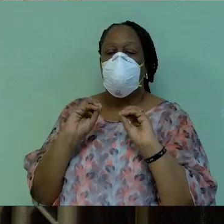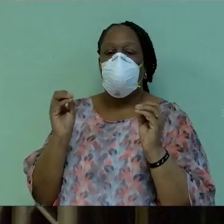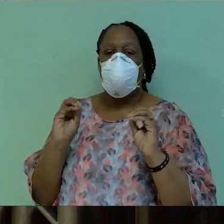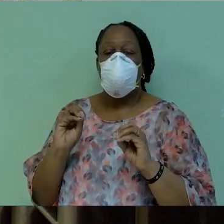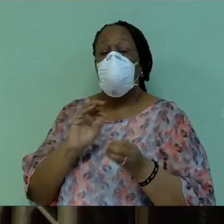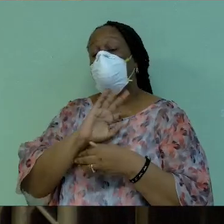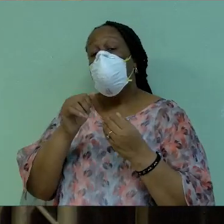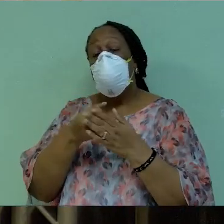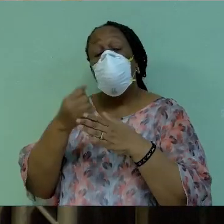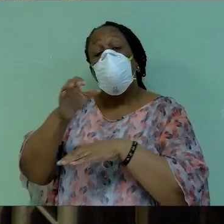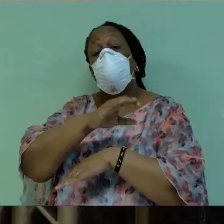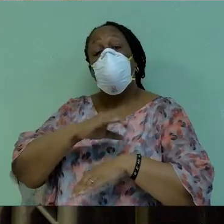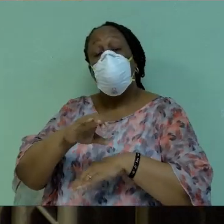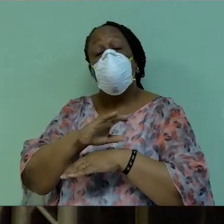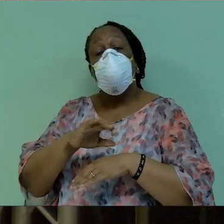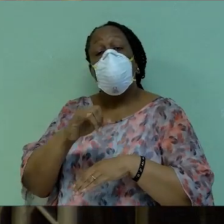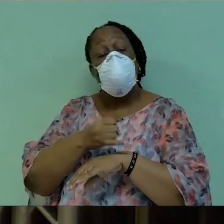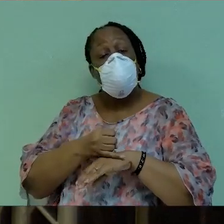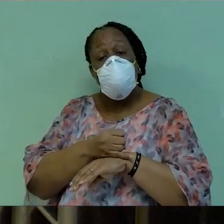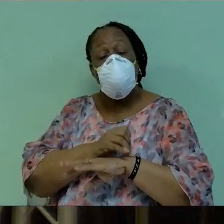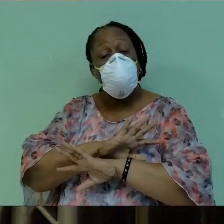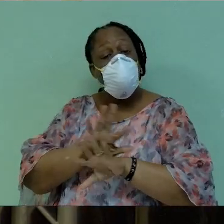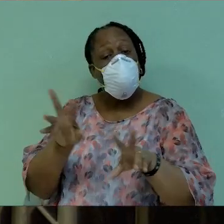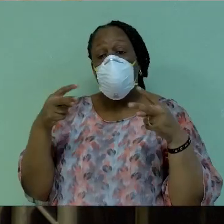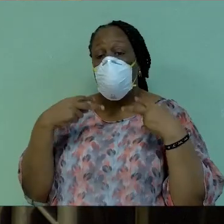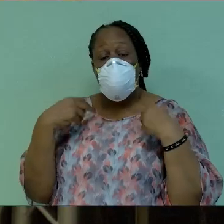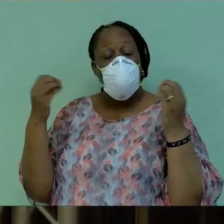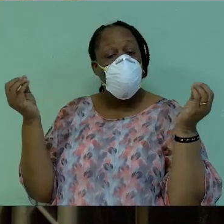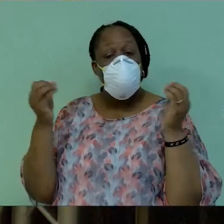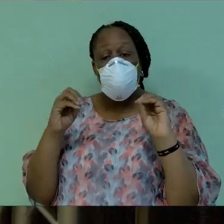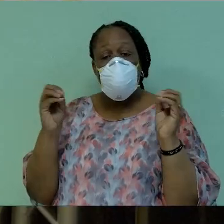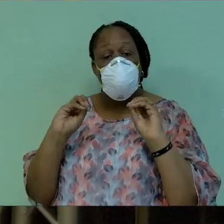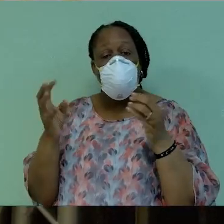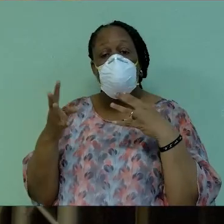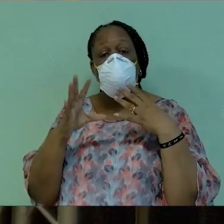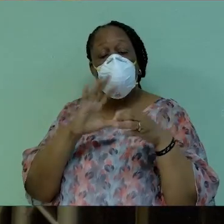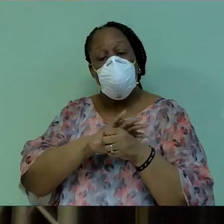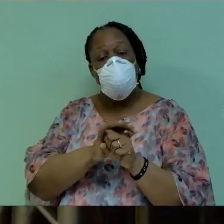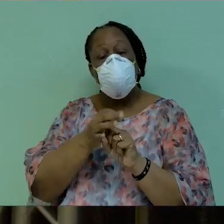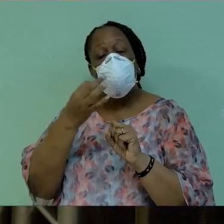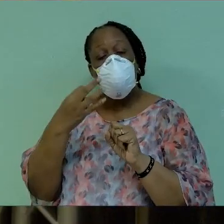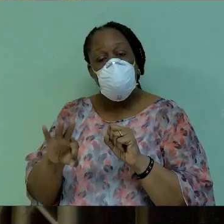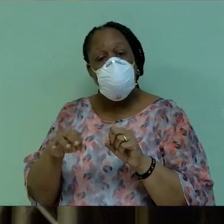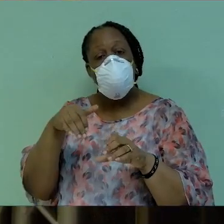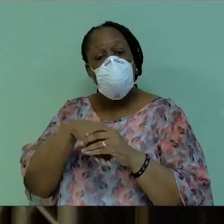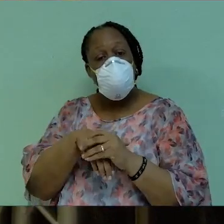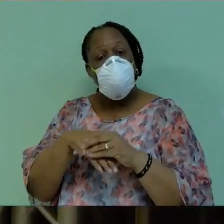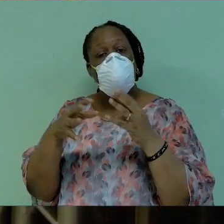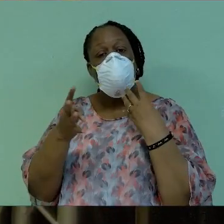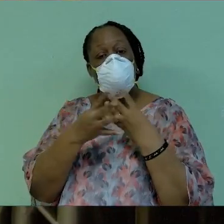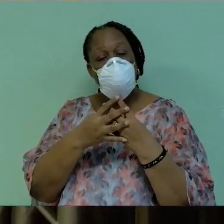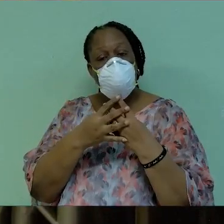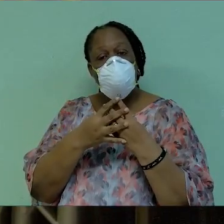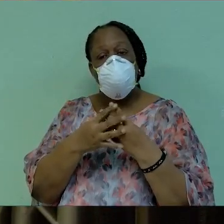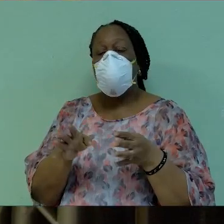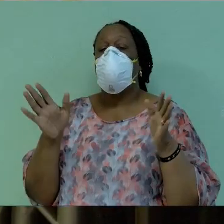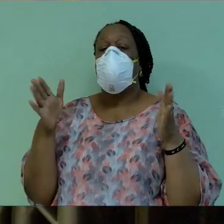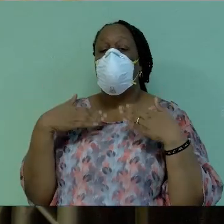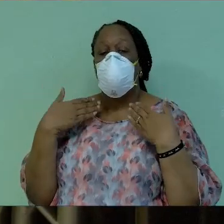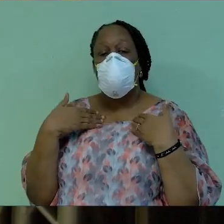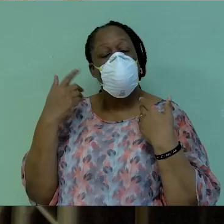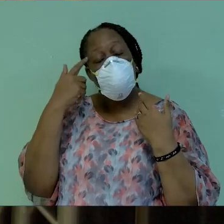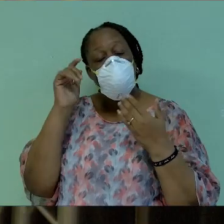COVID-19 cases, and so we are trying our best at Her Majesty's Prison. I want to commend my staff there at Her Majesty's Prison. They have been doing a